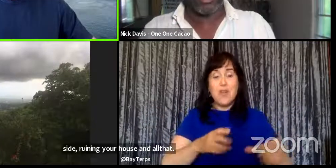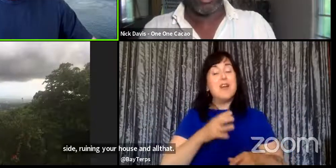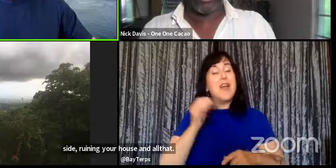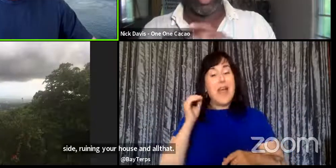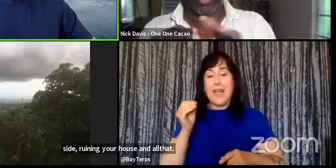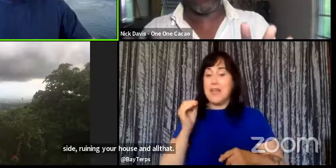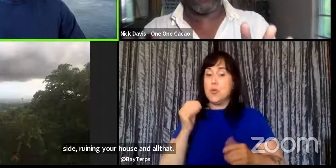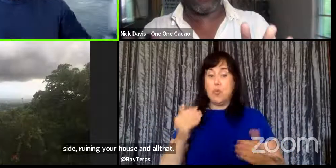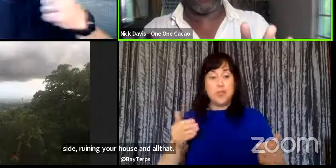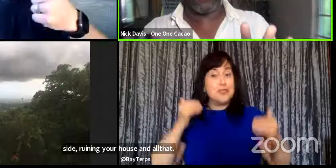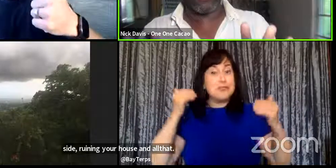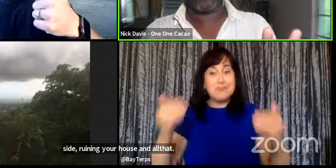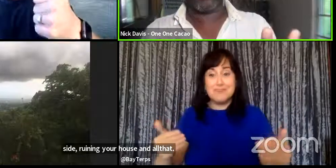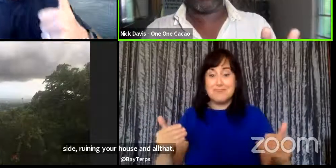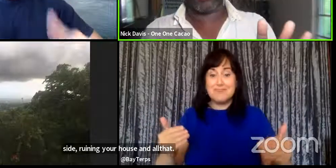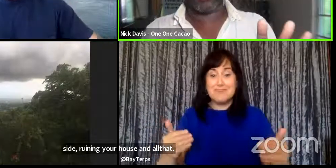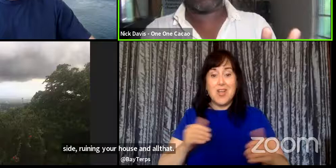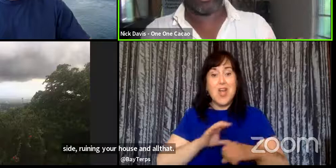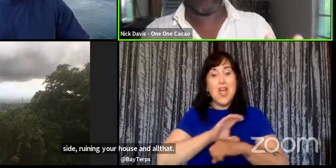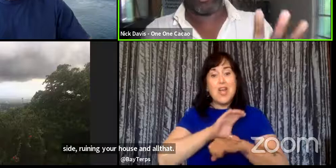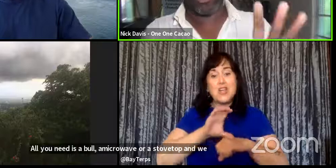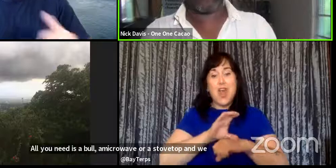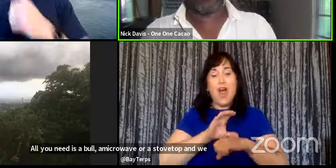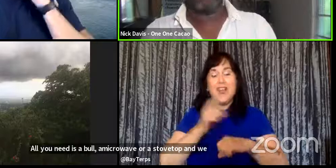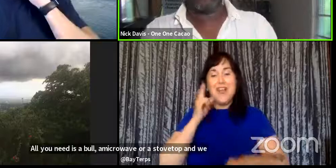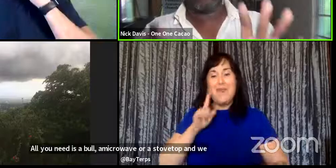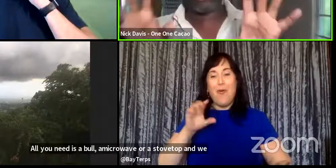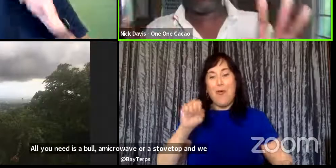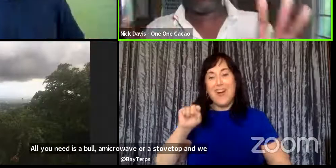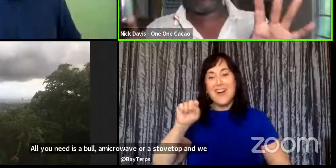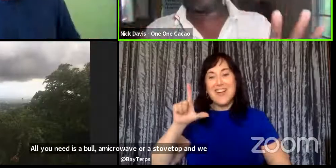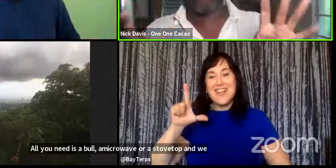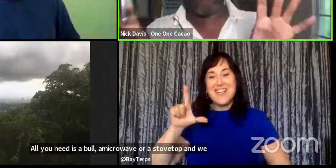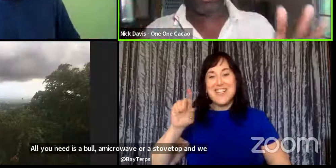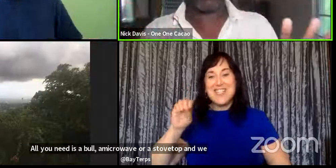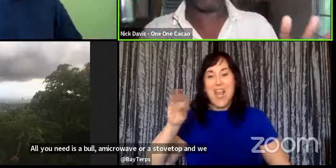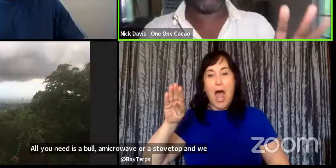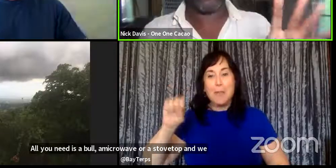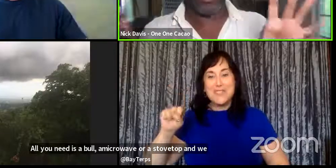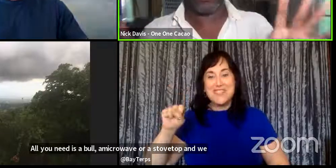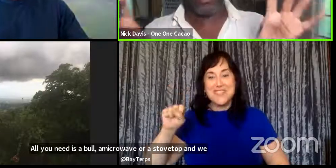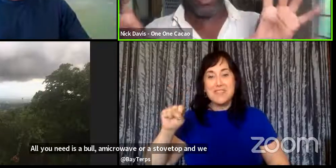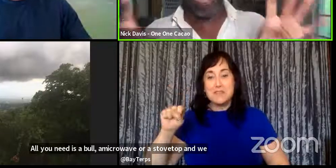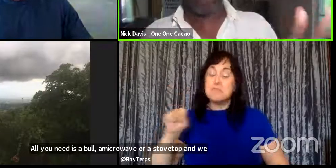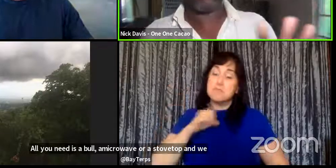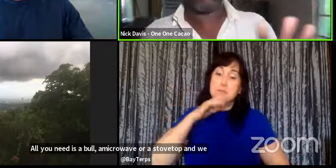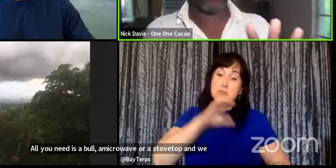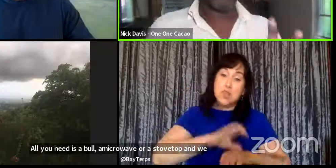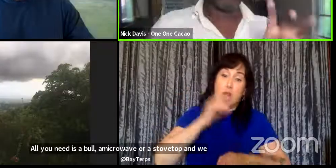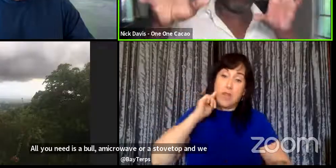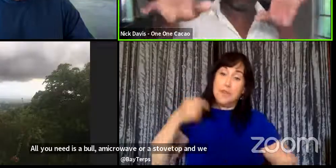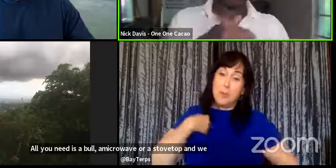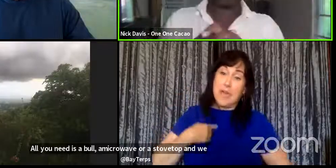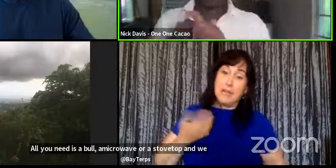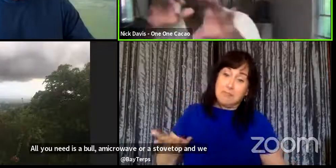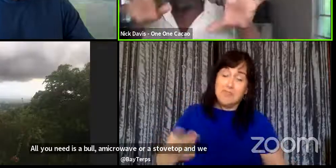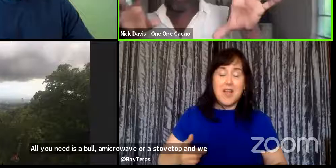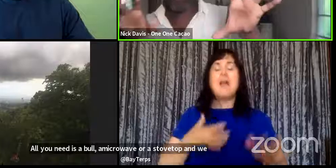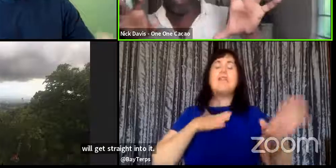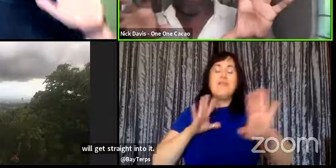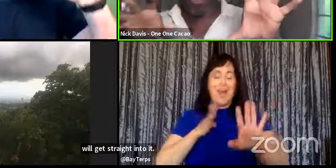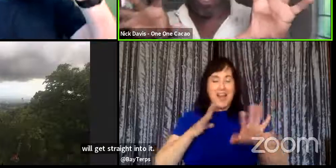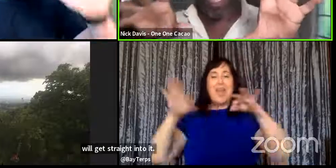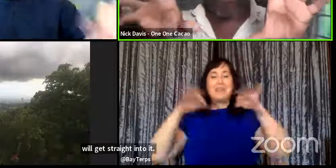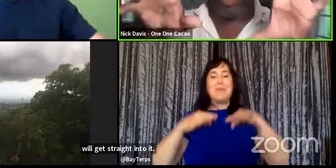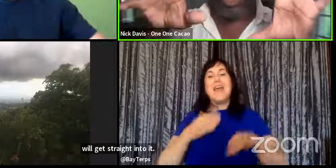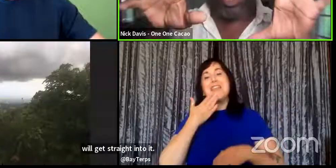it. Chocolate for slobs, says Theo. I like that. Chocolate is for me. So technically, I guess I am a slob. Let me explain. Thank you for